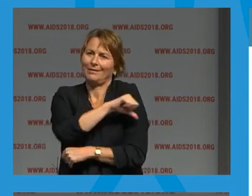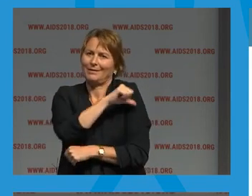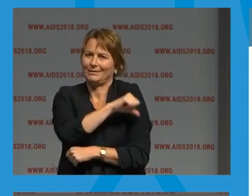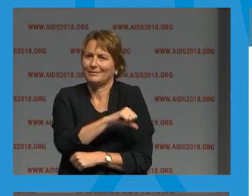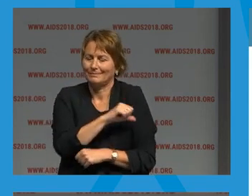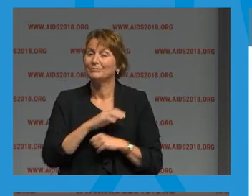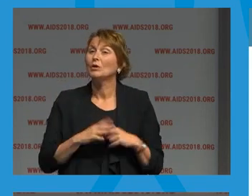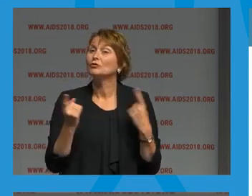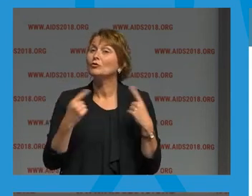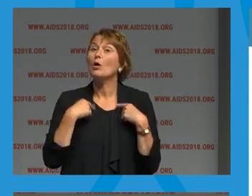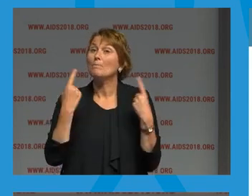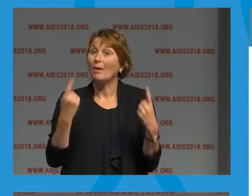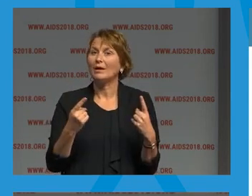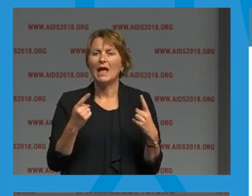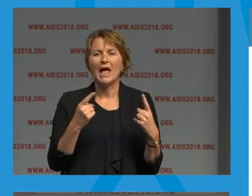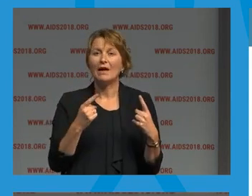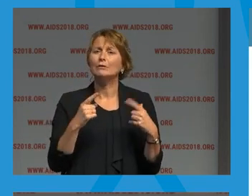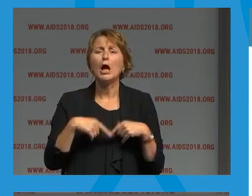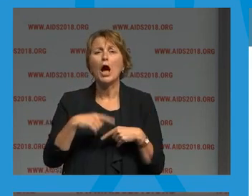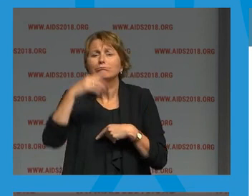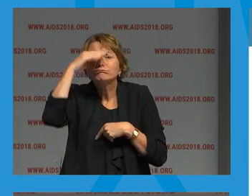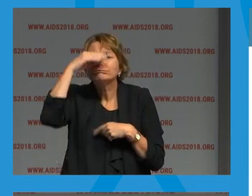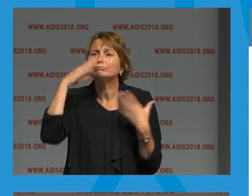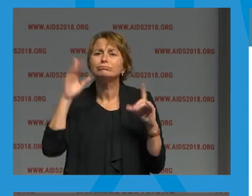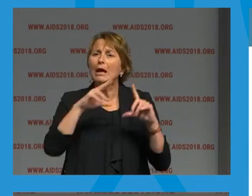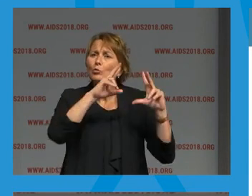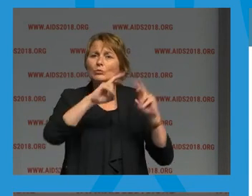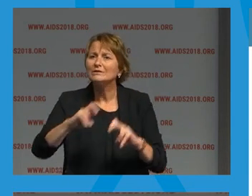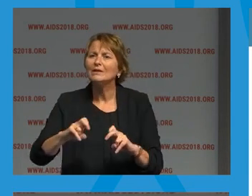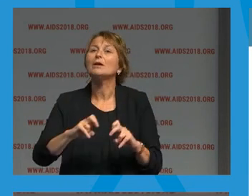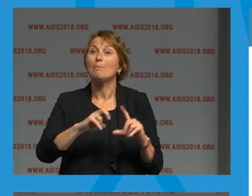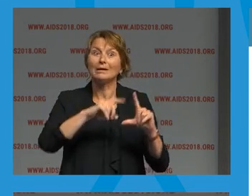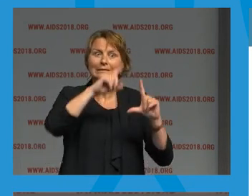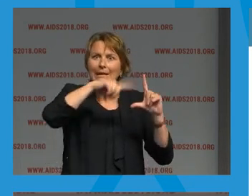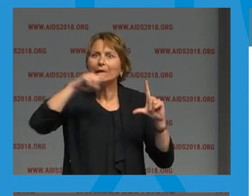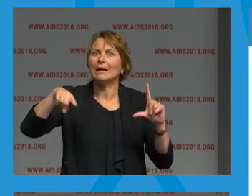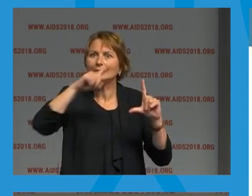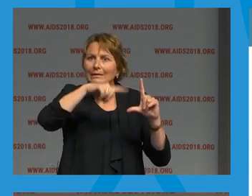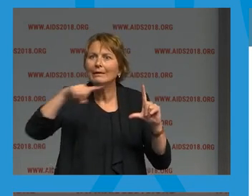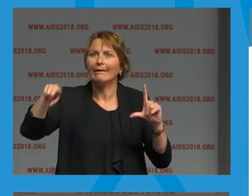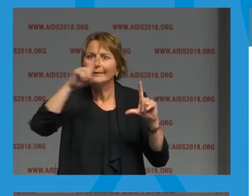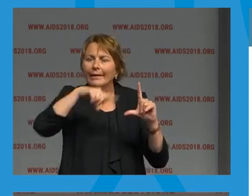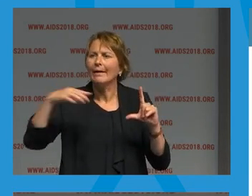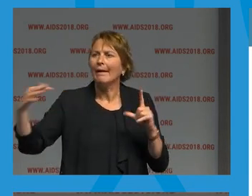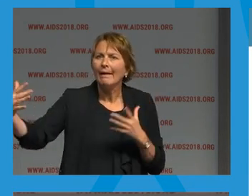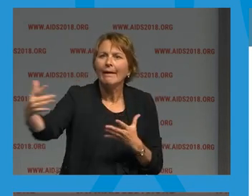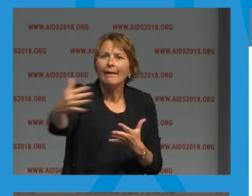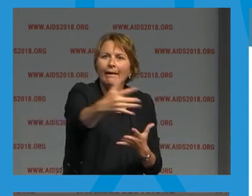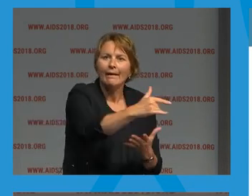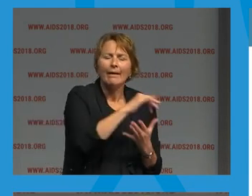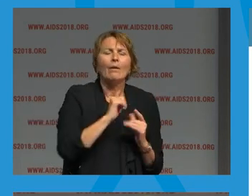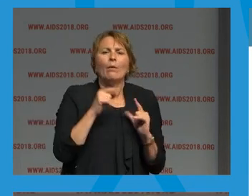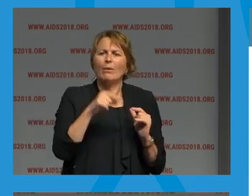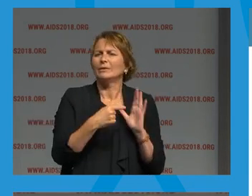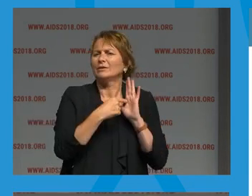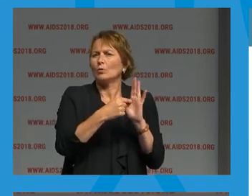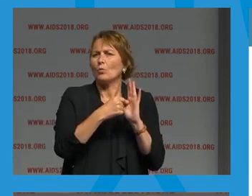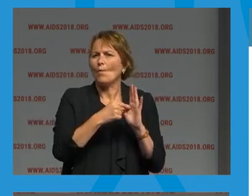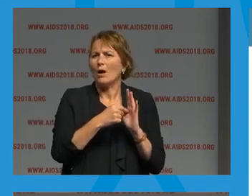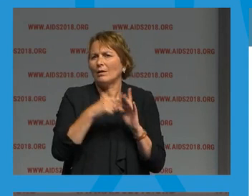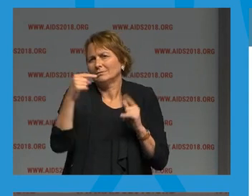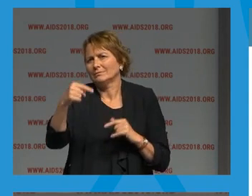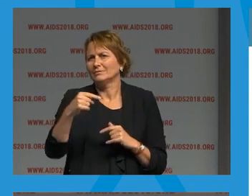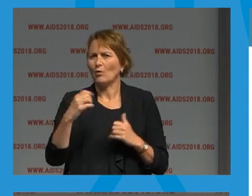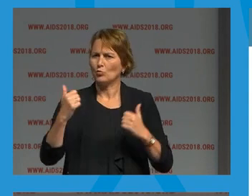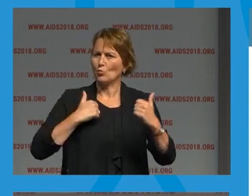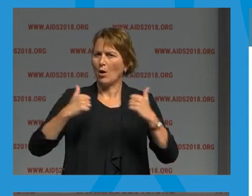monitoring of data. This is the data from Rwanda. And this is looking at every single site and the viral load suppression at that site,